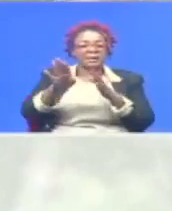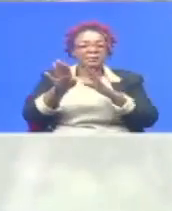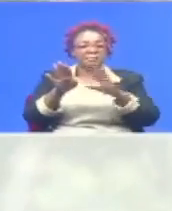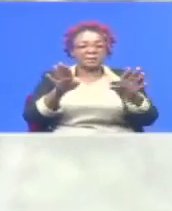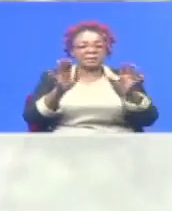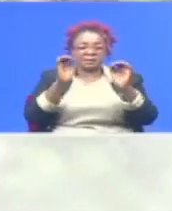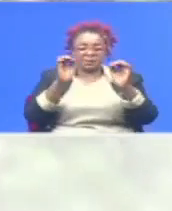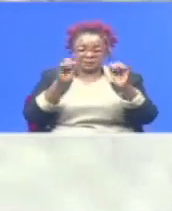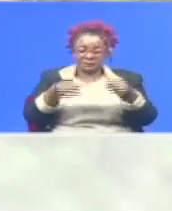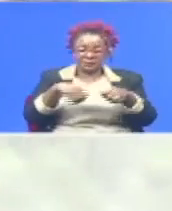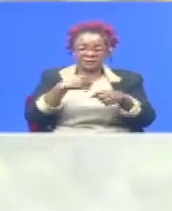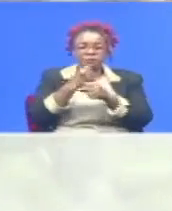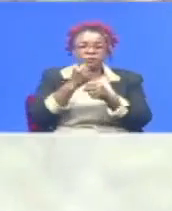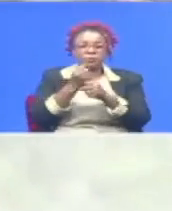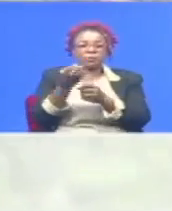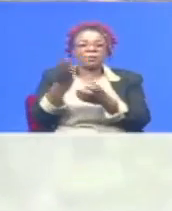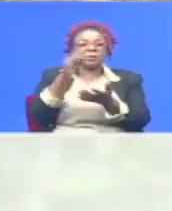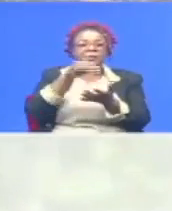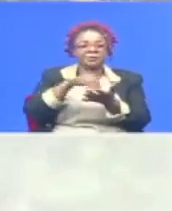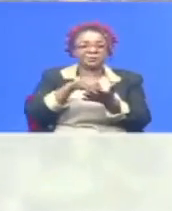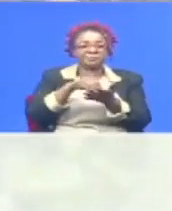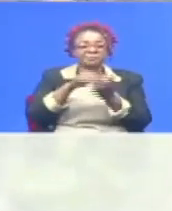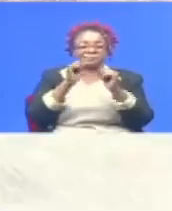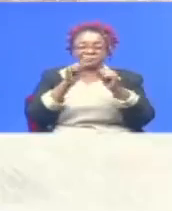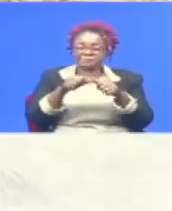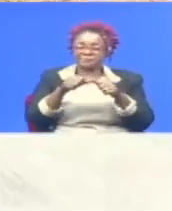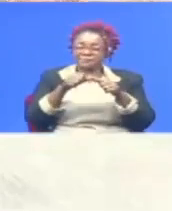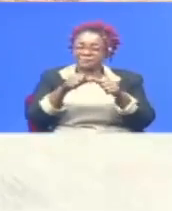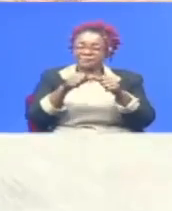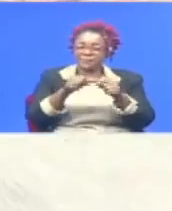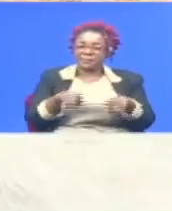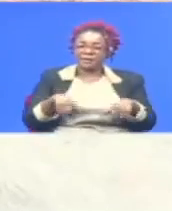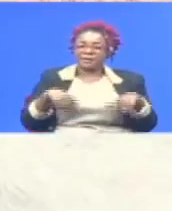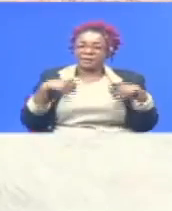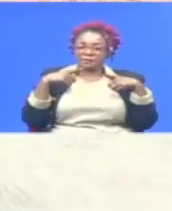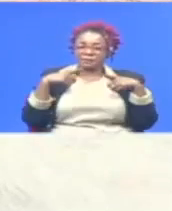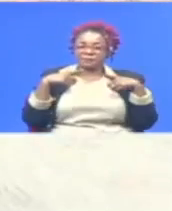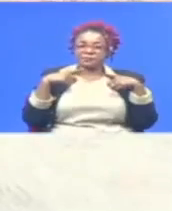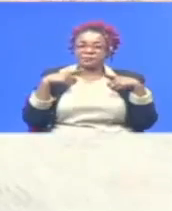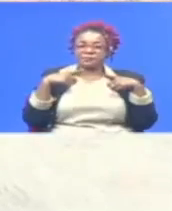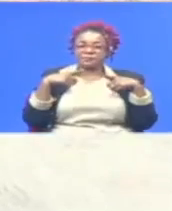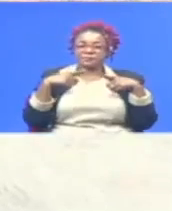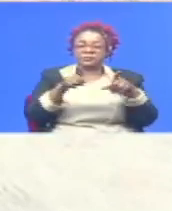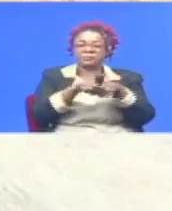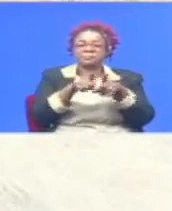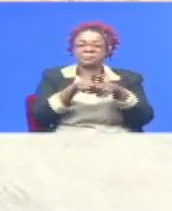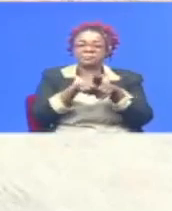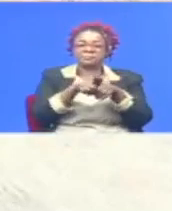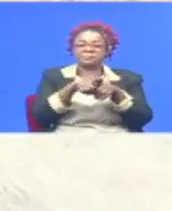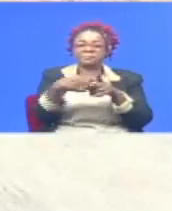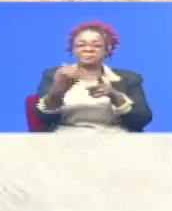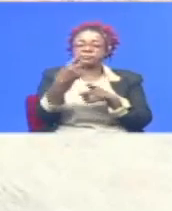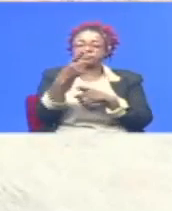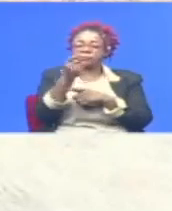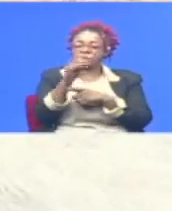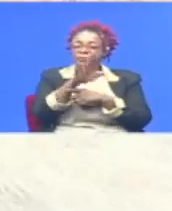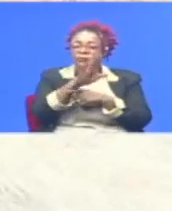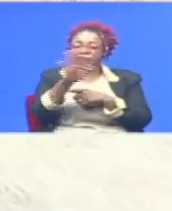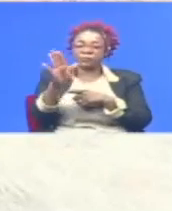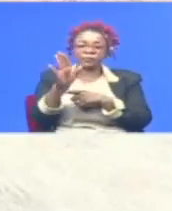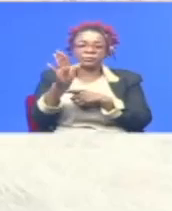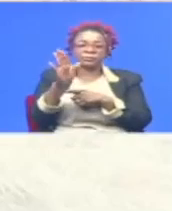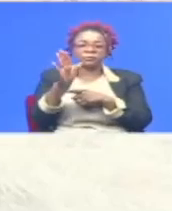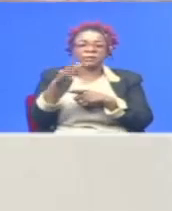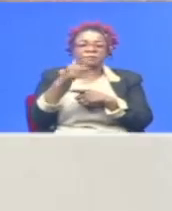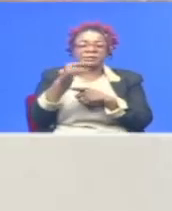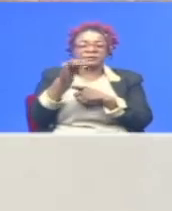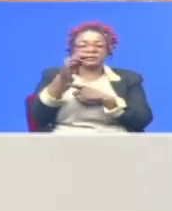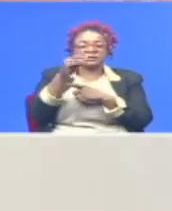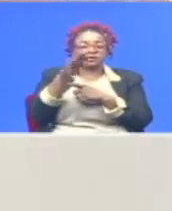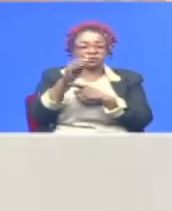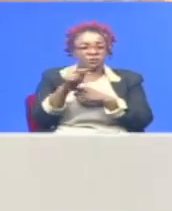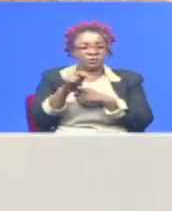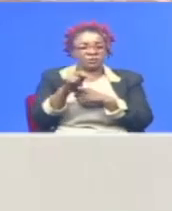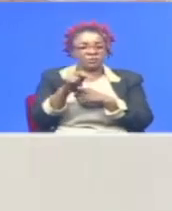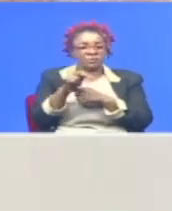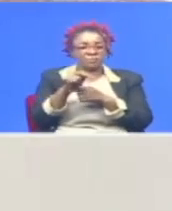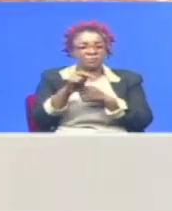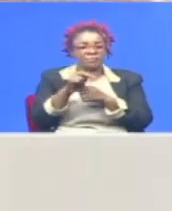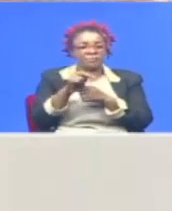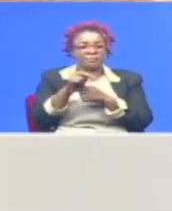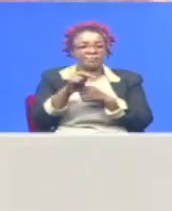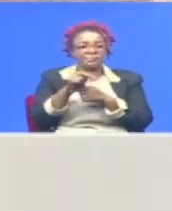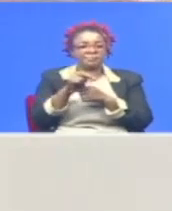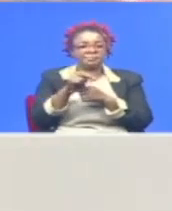again. I can sustain life. Life to even one of those on the verge of extinction.